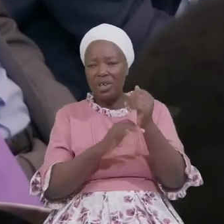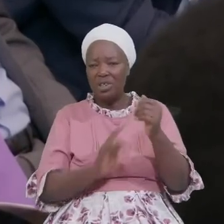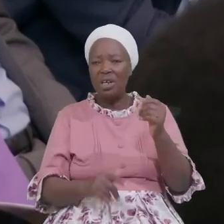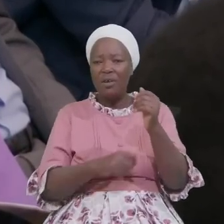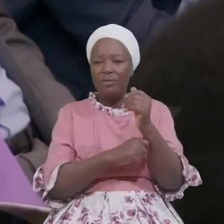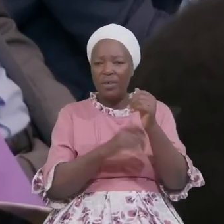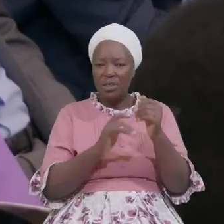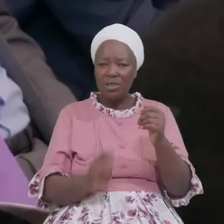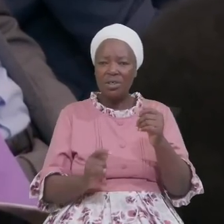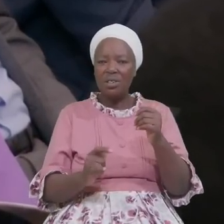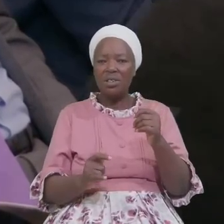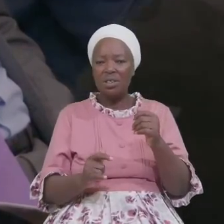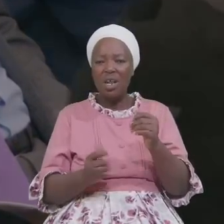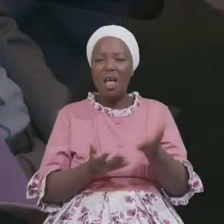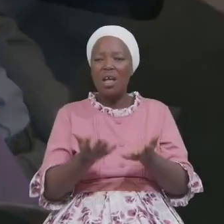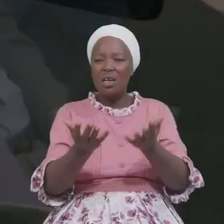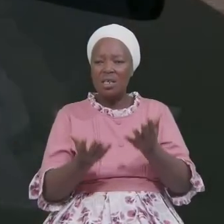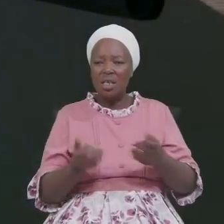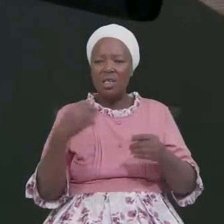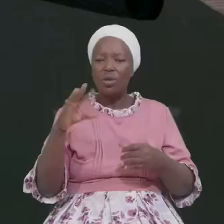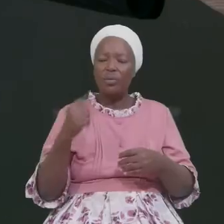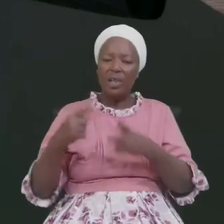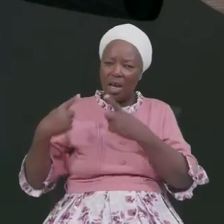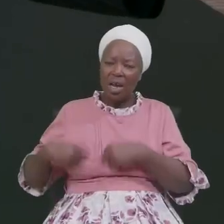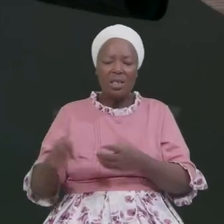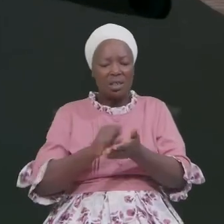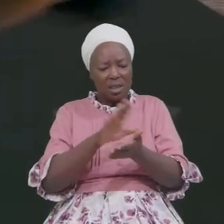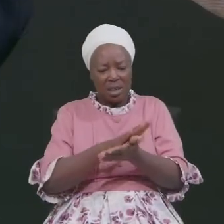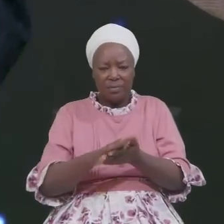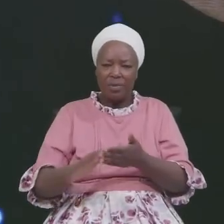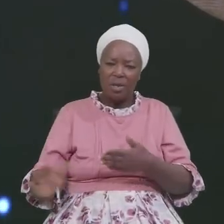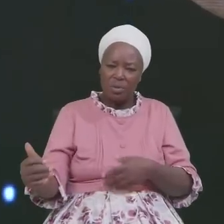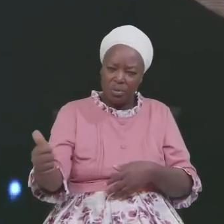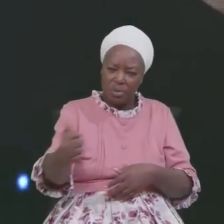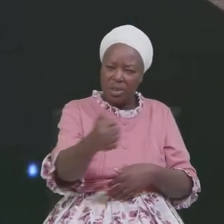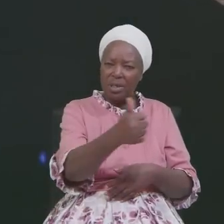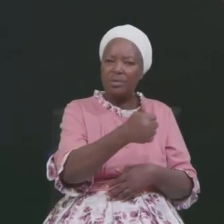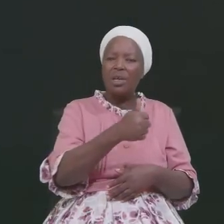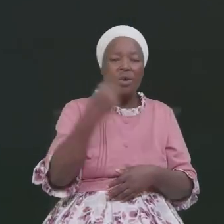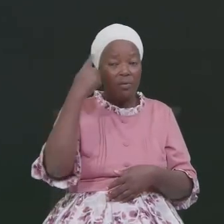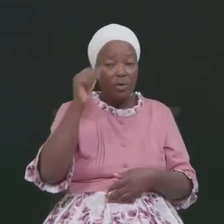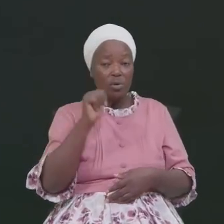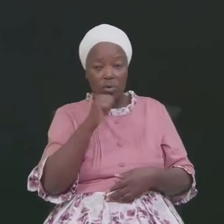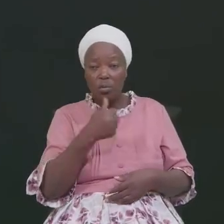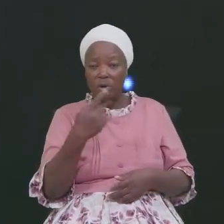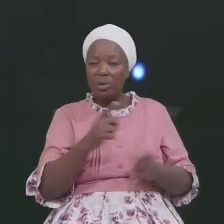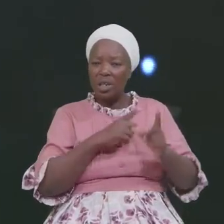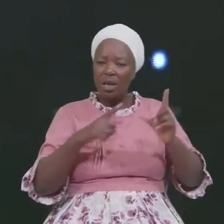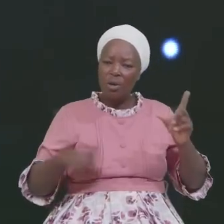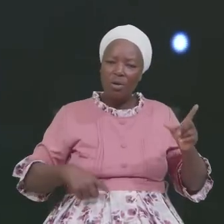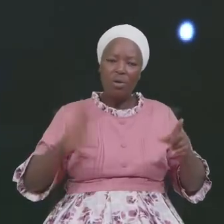fleshly desires of the heart. Sanctify yourselves, for tomorrow the Lord will